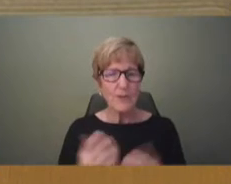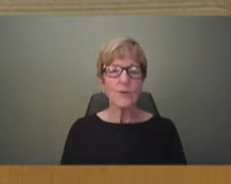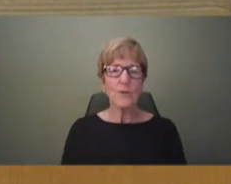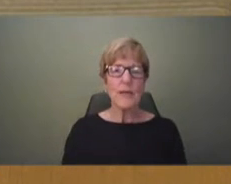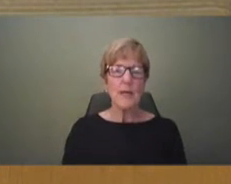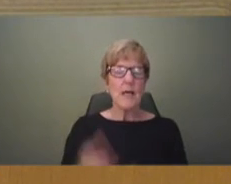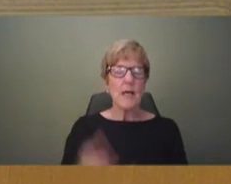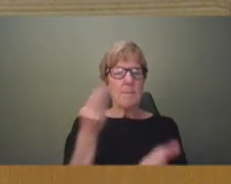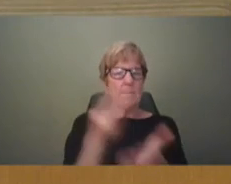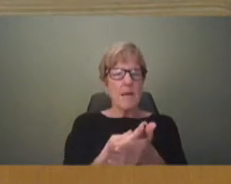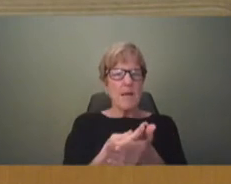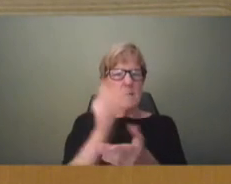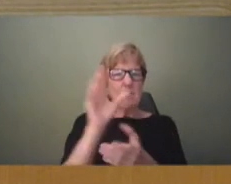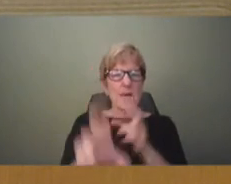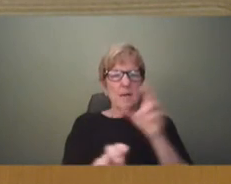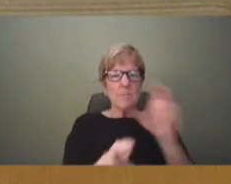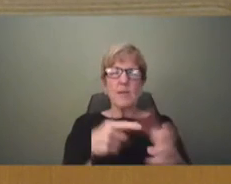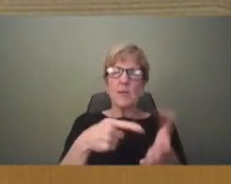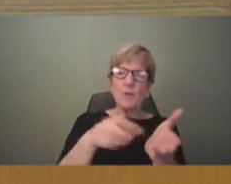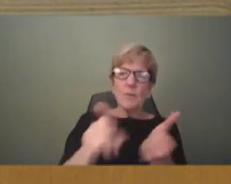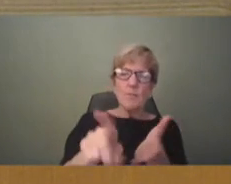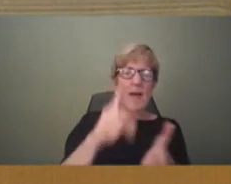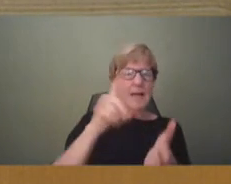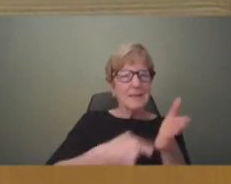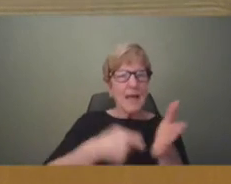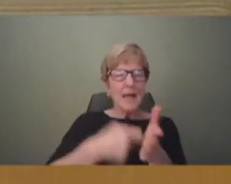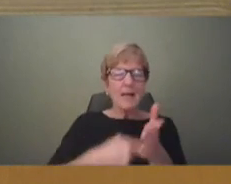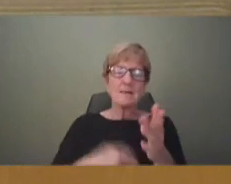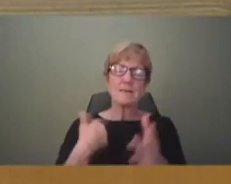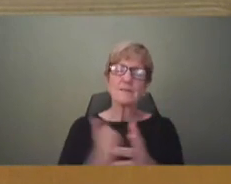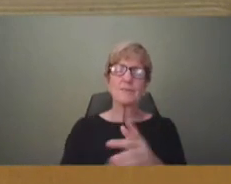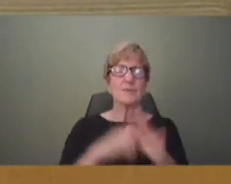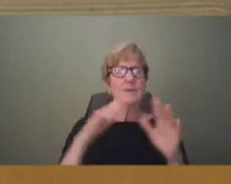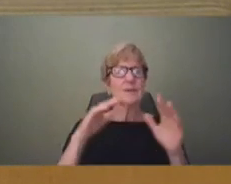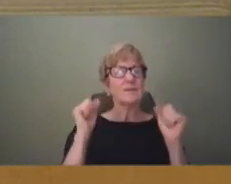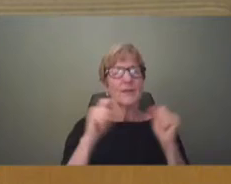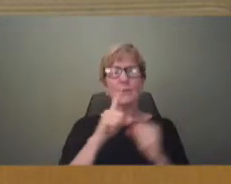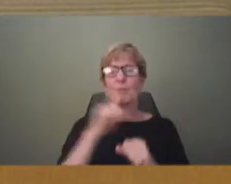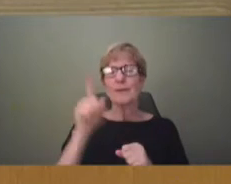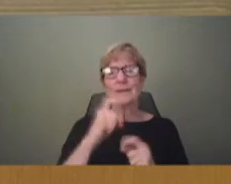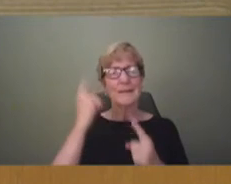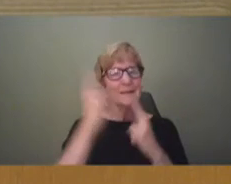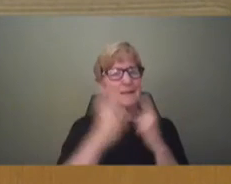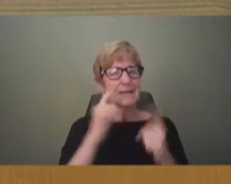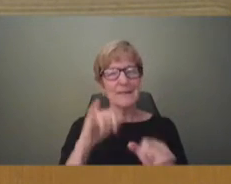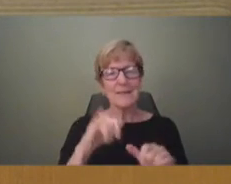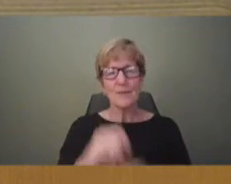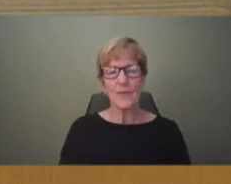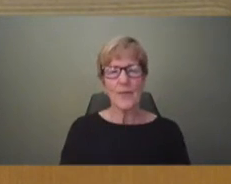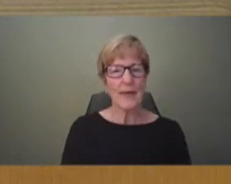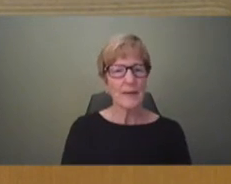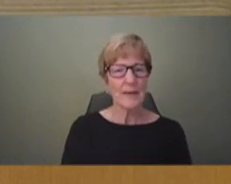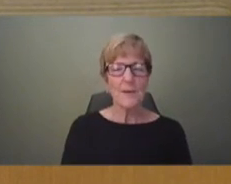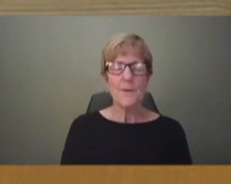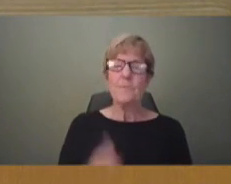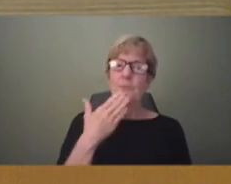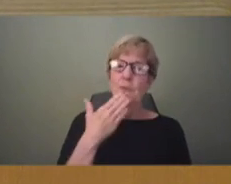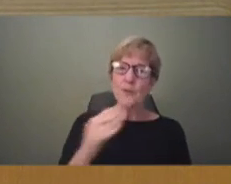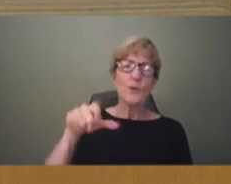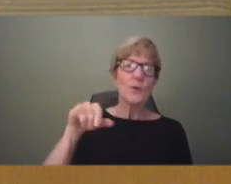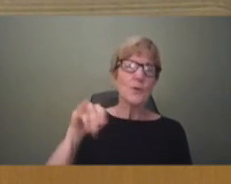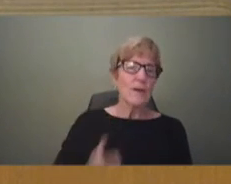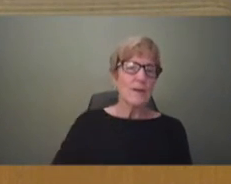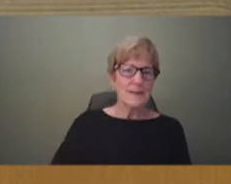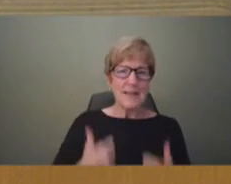good money and paying taxes you're going to drive us away and you really need to consider that there's really good quality of life at